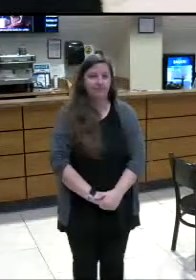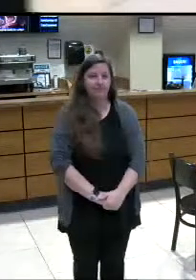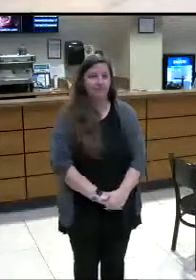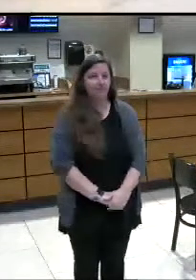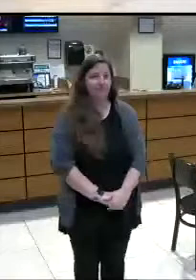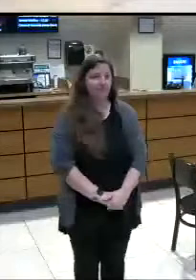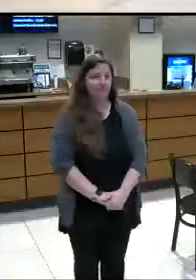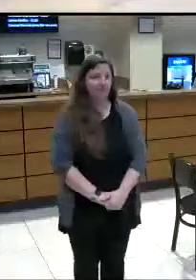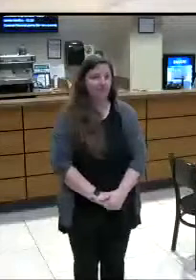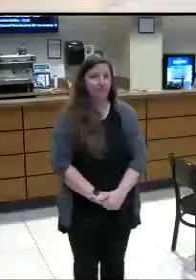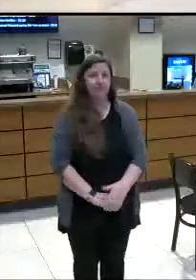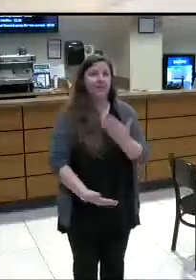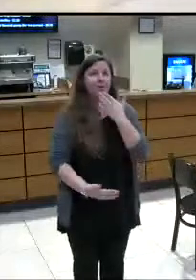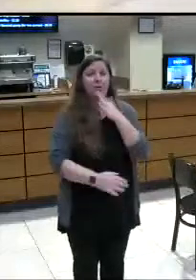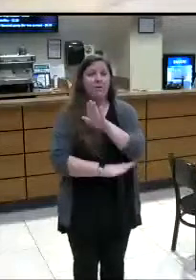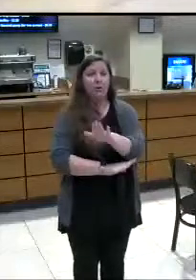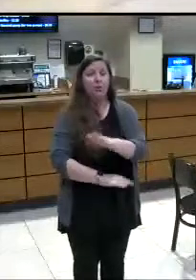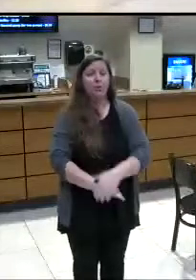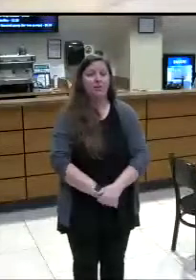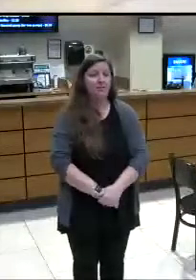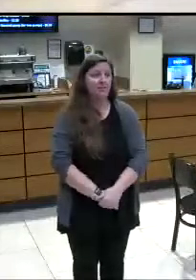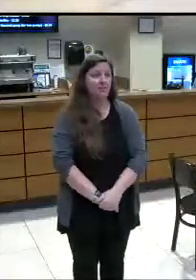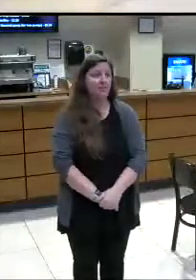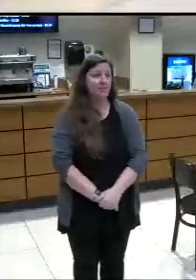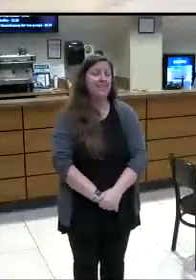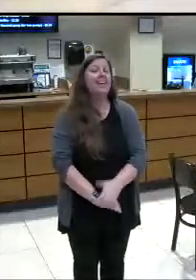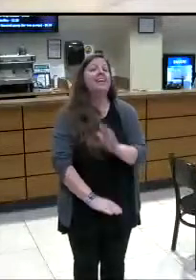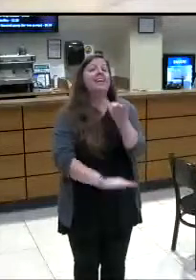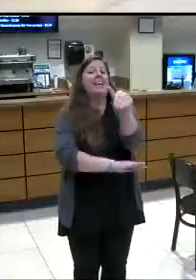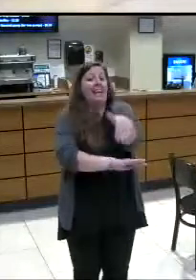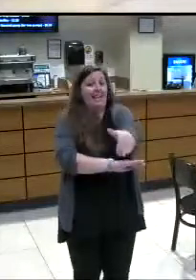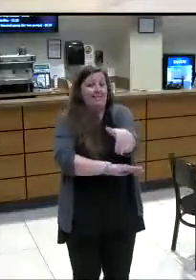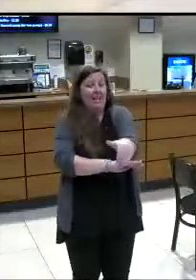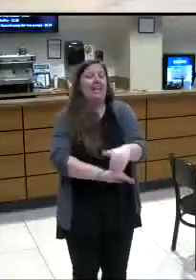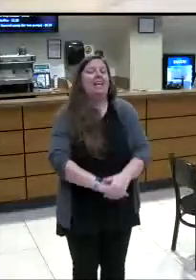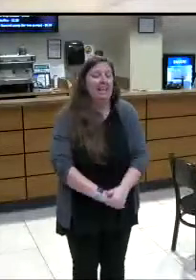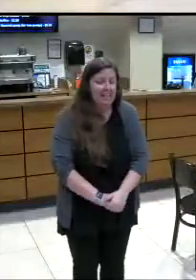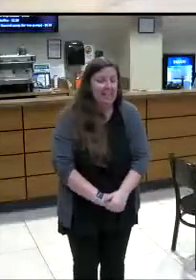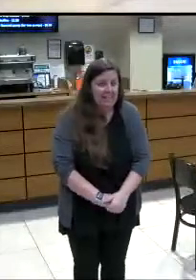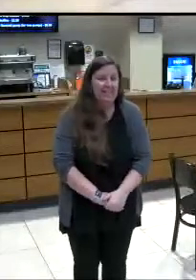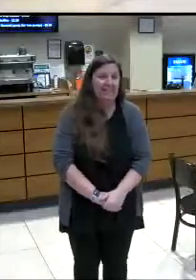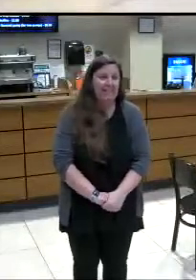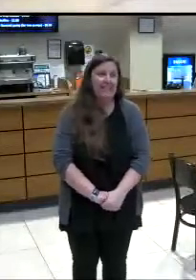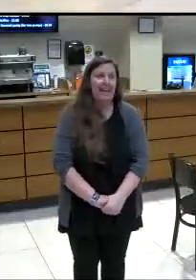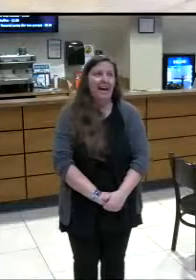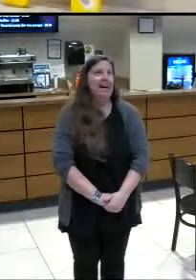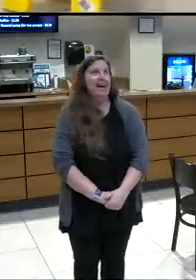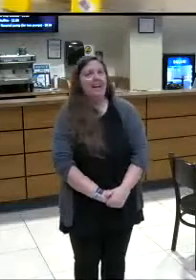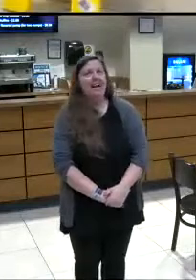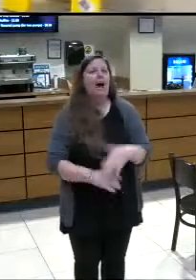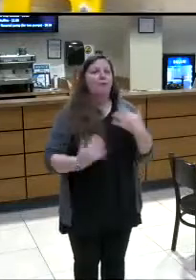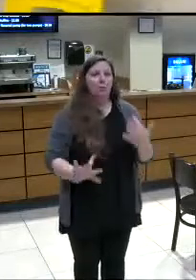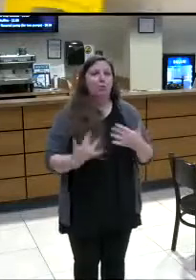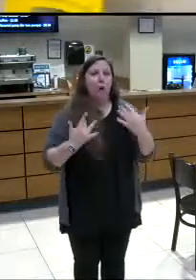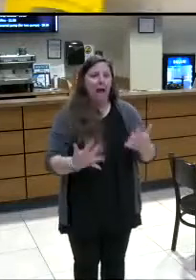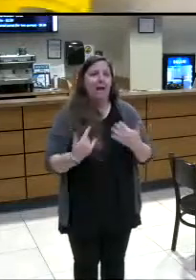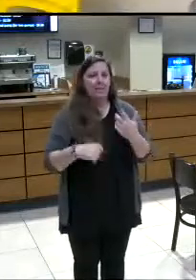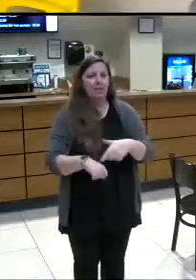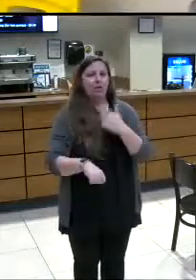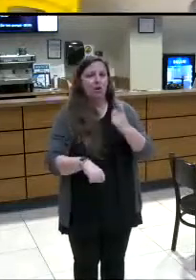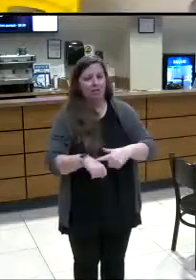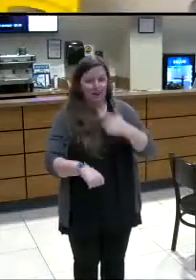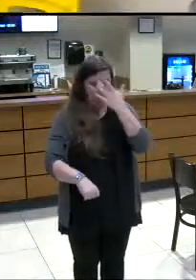All right. Good afternoon. Hello. Evening. I was waiting so long, I forgot what it